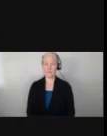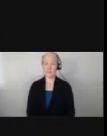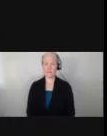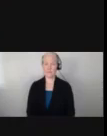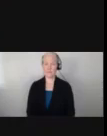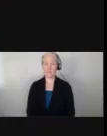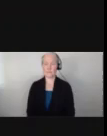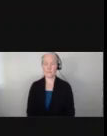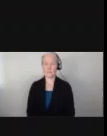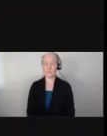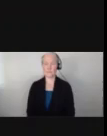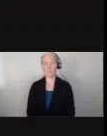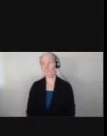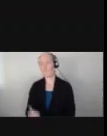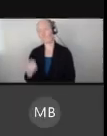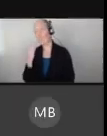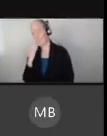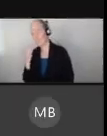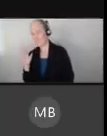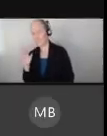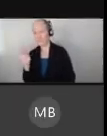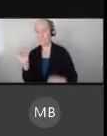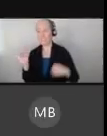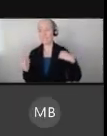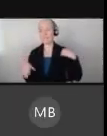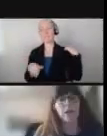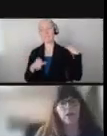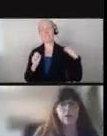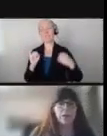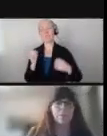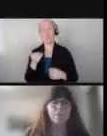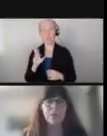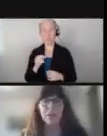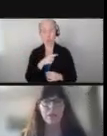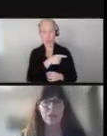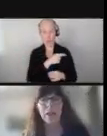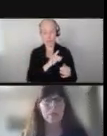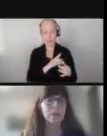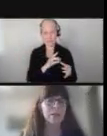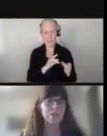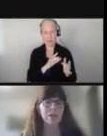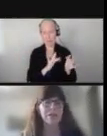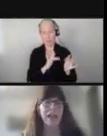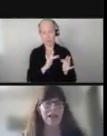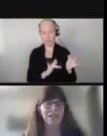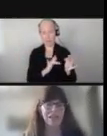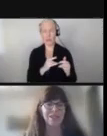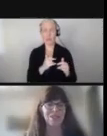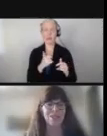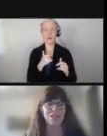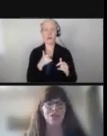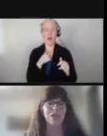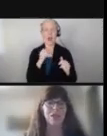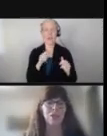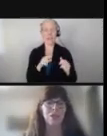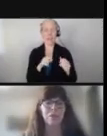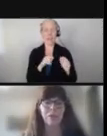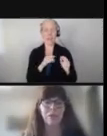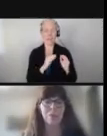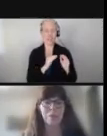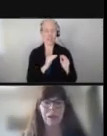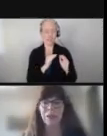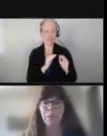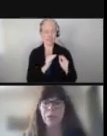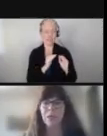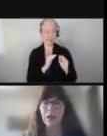Thank you. So John, you said that I could correct you. I am still just the acting Assistant Director